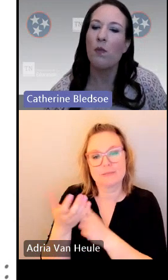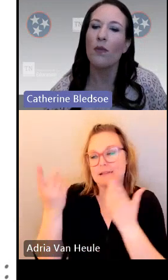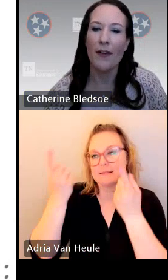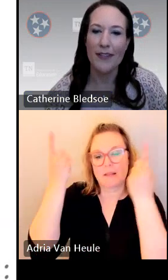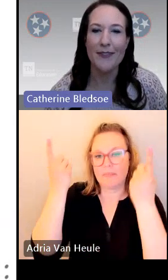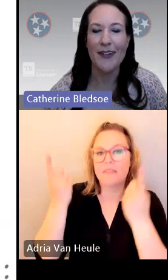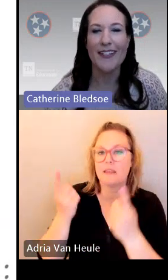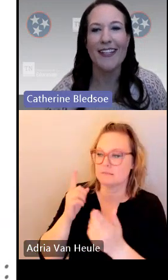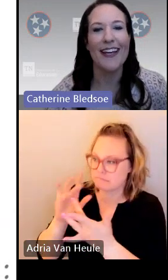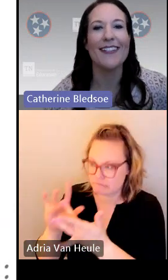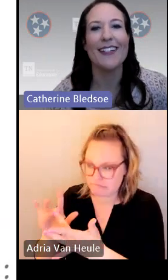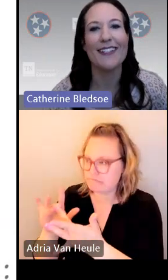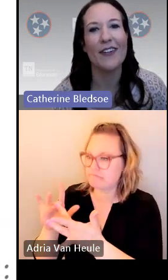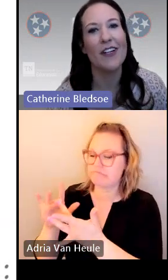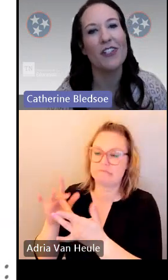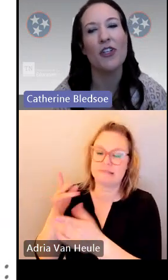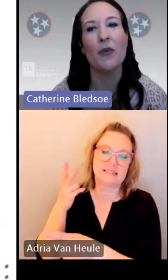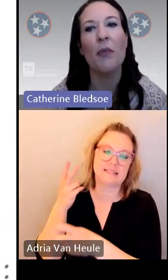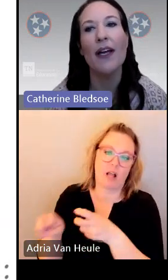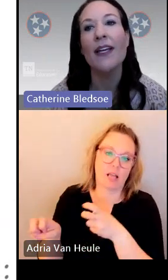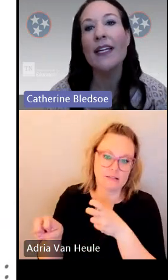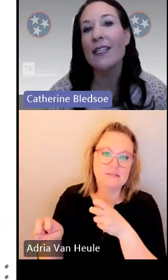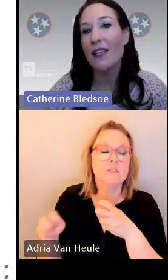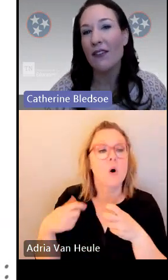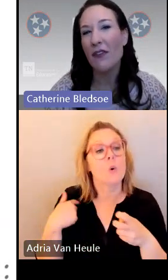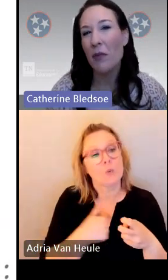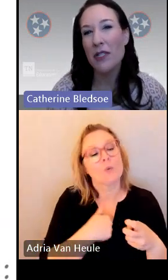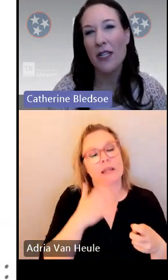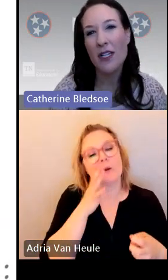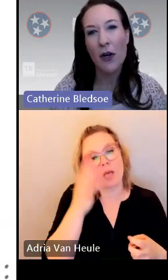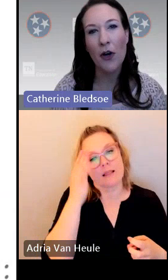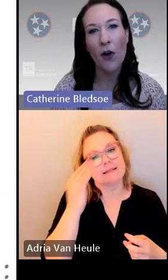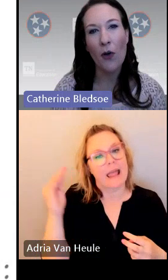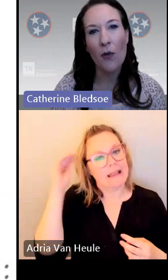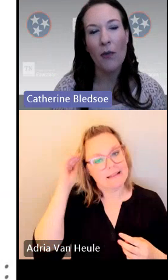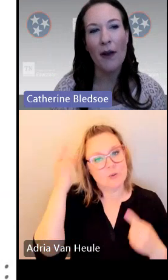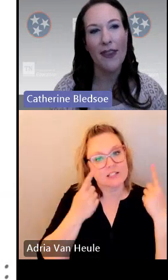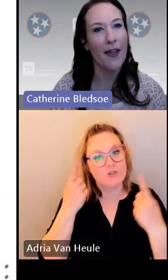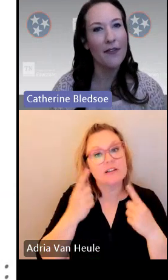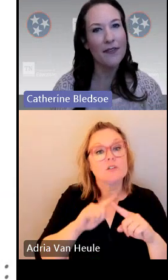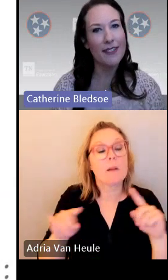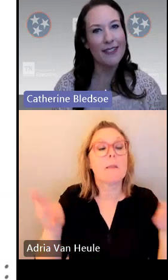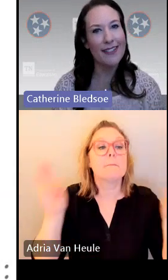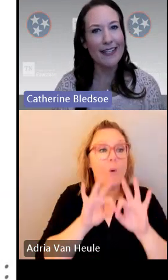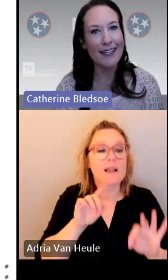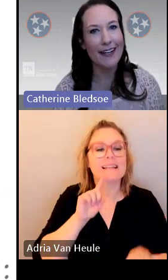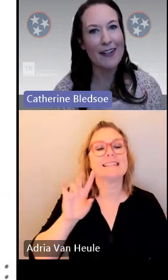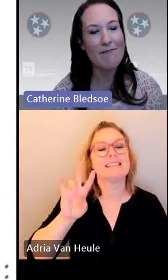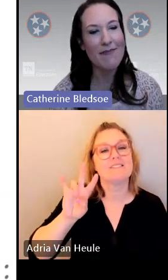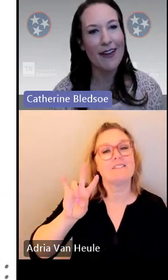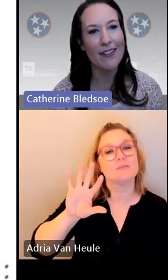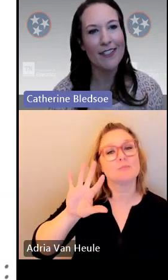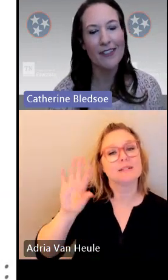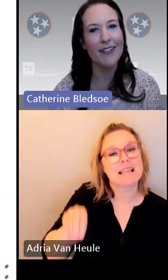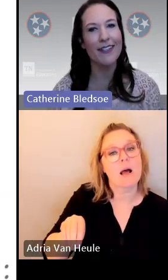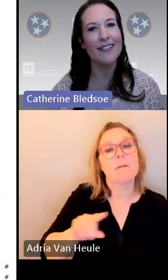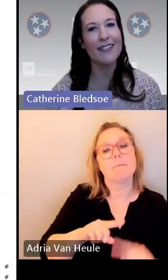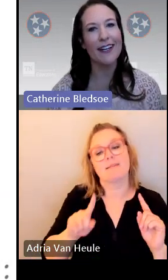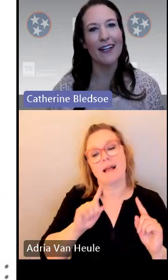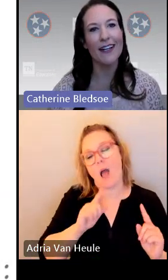so obviously we're going to take that into consideration too. But 75% is our goal, but I would love to see